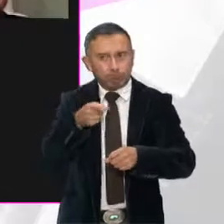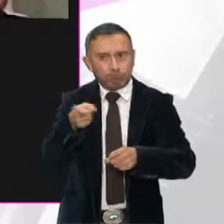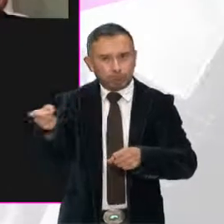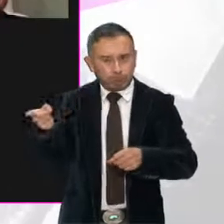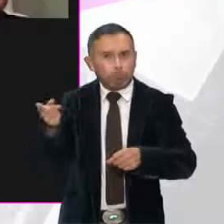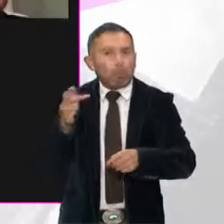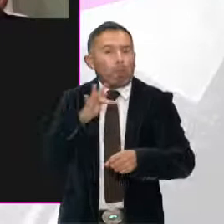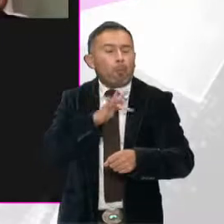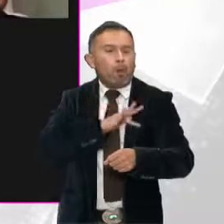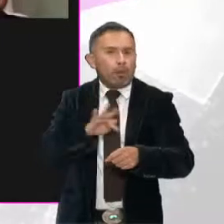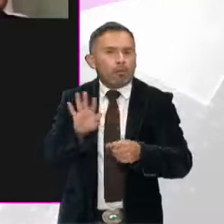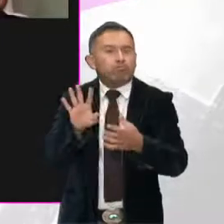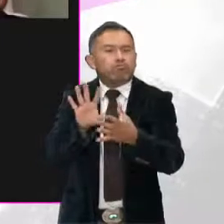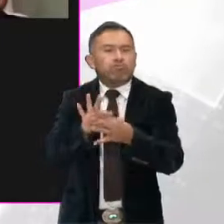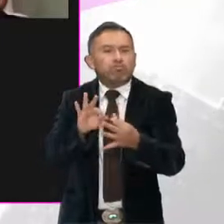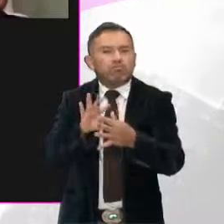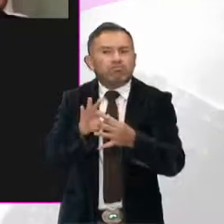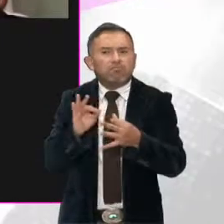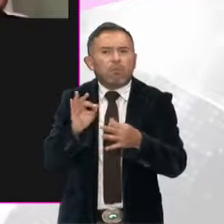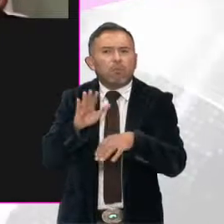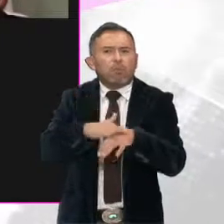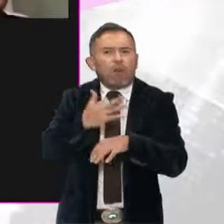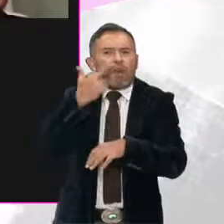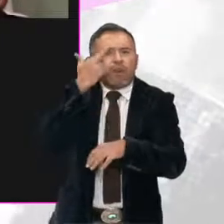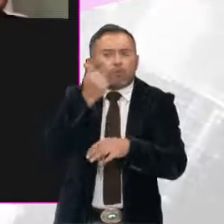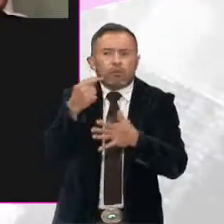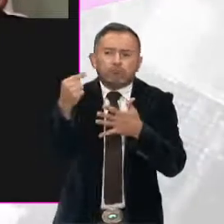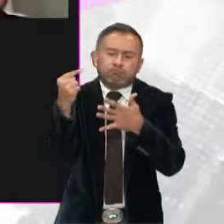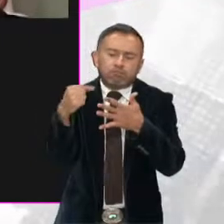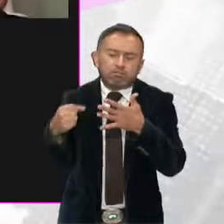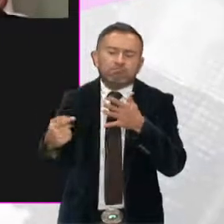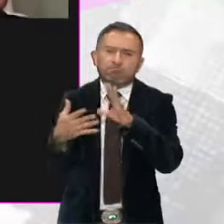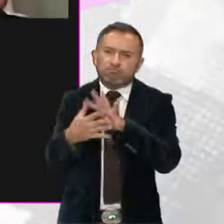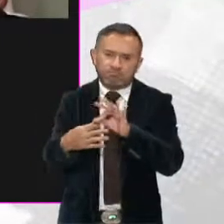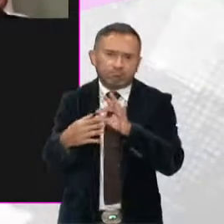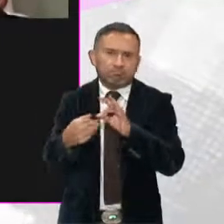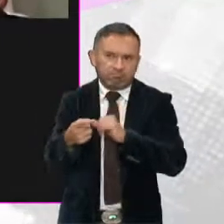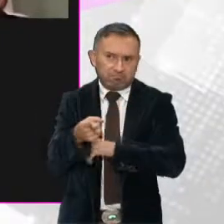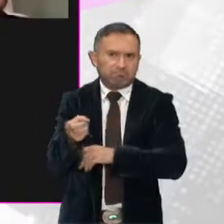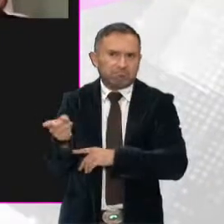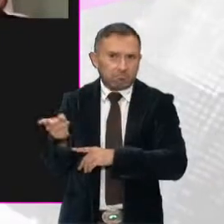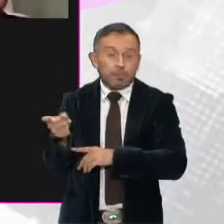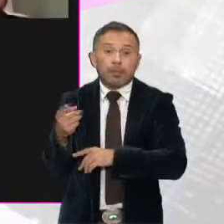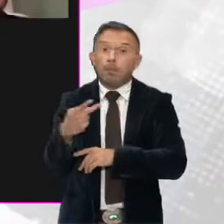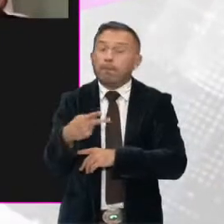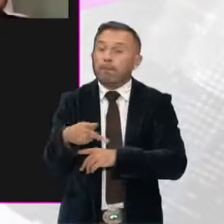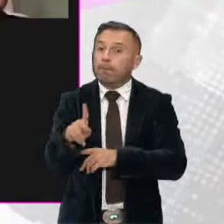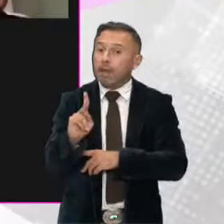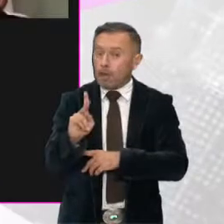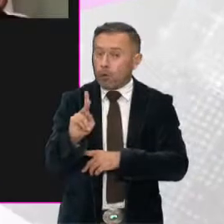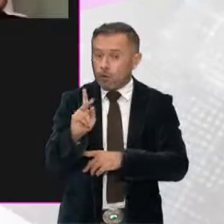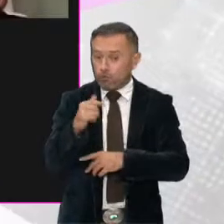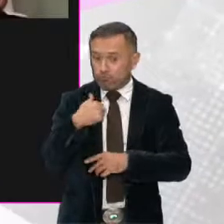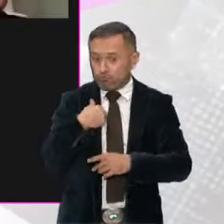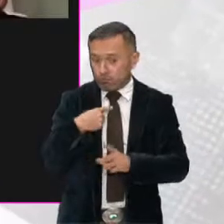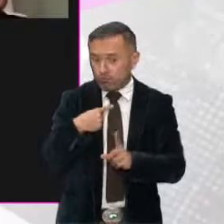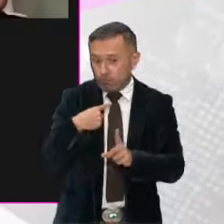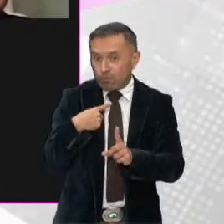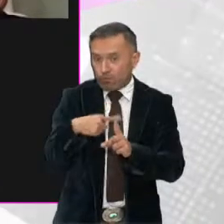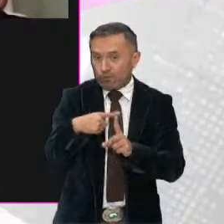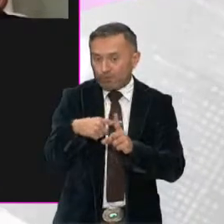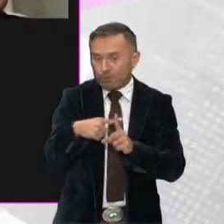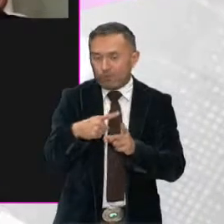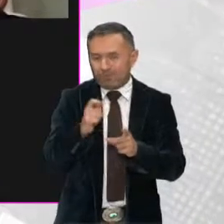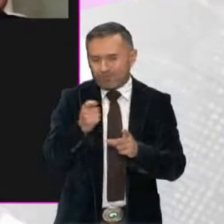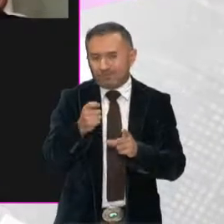political stakeholders, they could submit some important information.